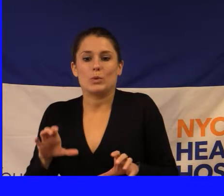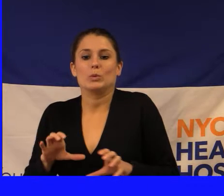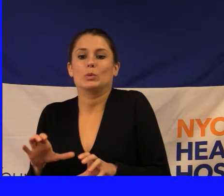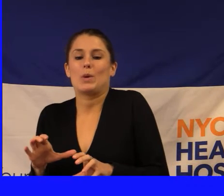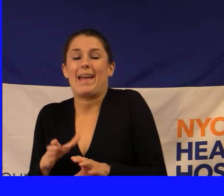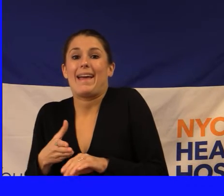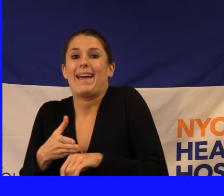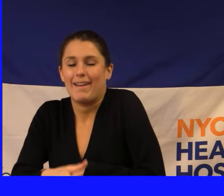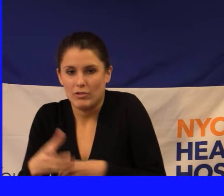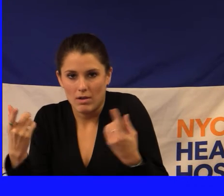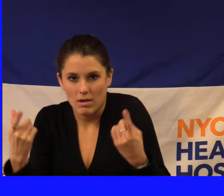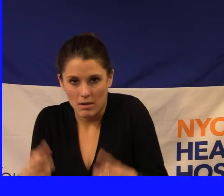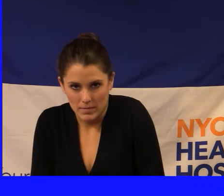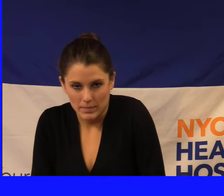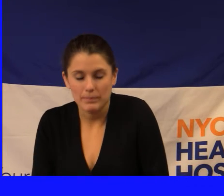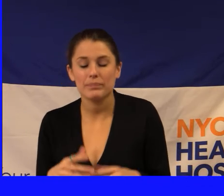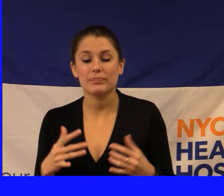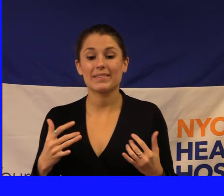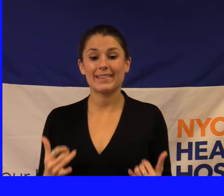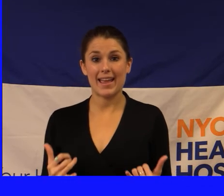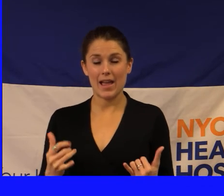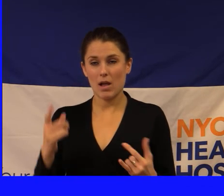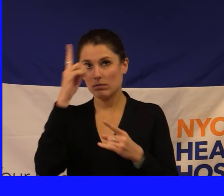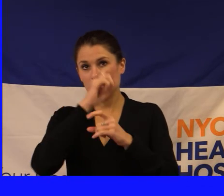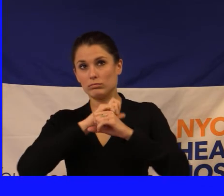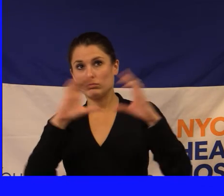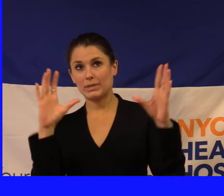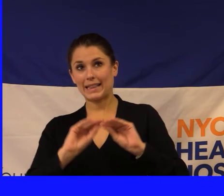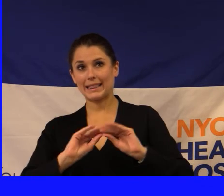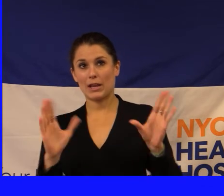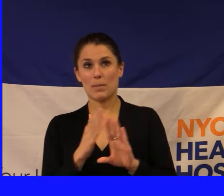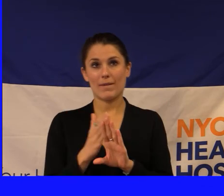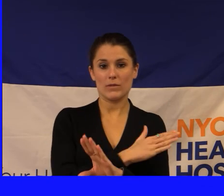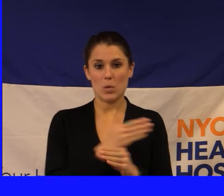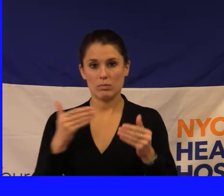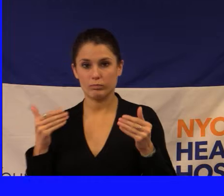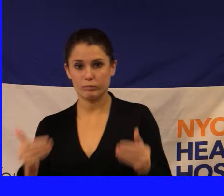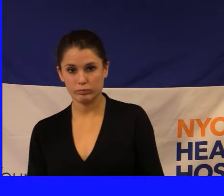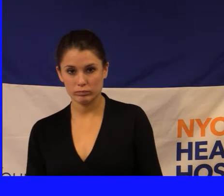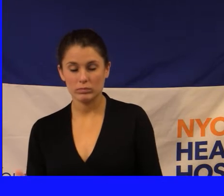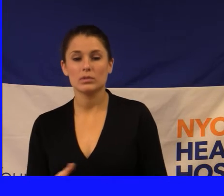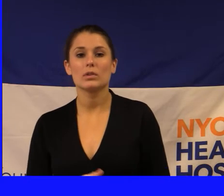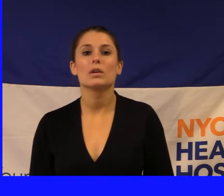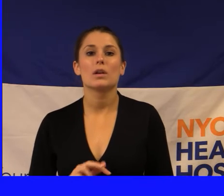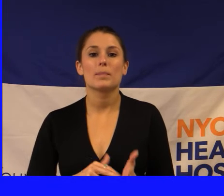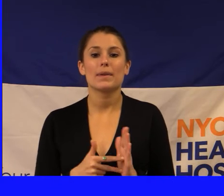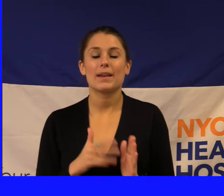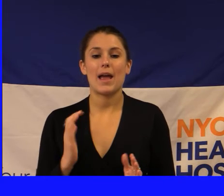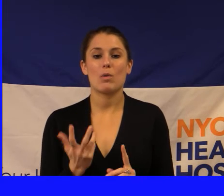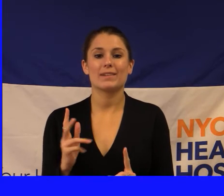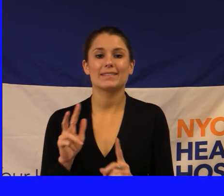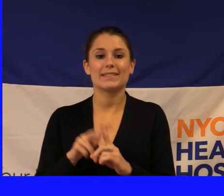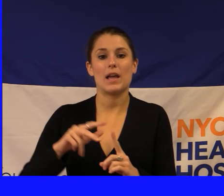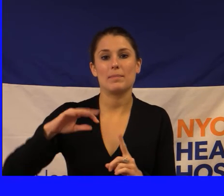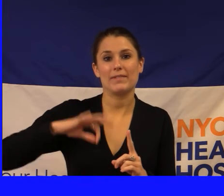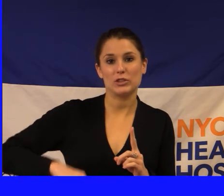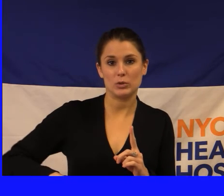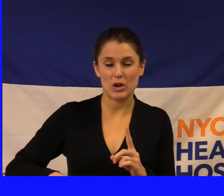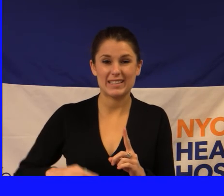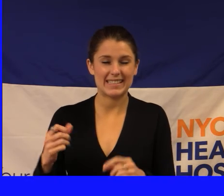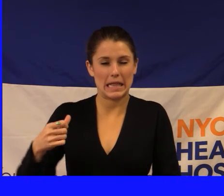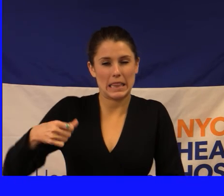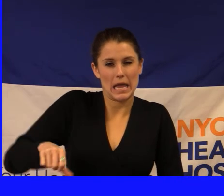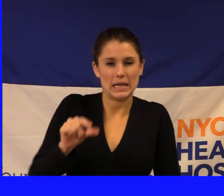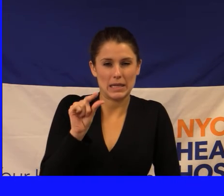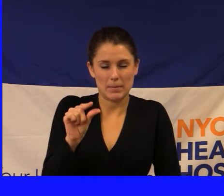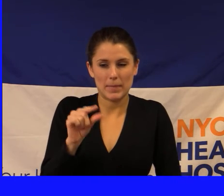model. So now we have that clear picture. It makes our attributed assigned beneficiaries decline slightly, as you see,